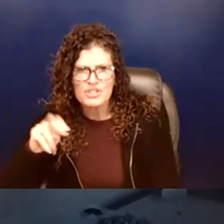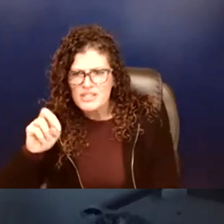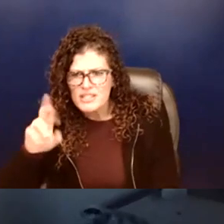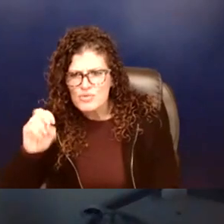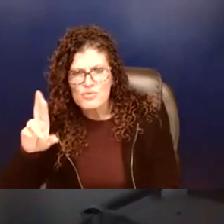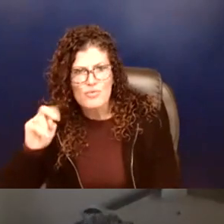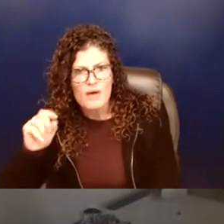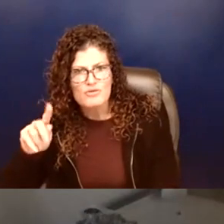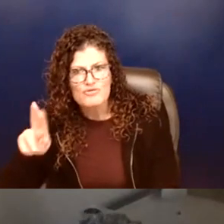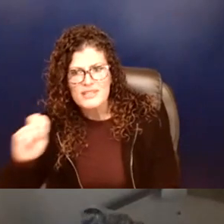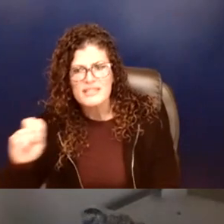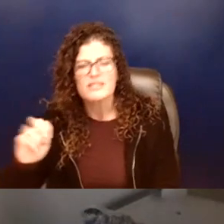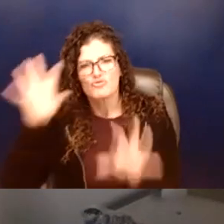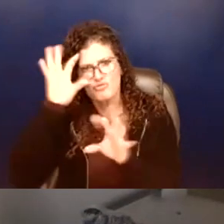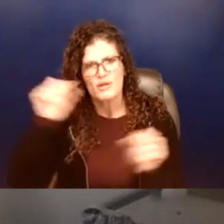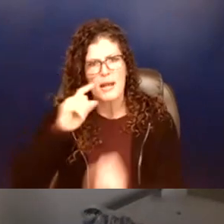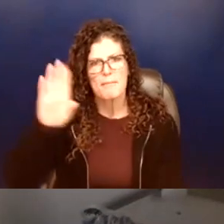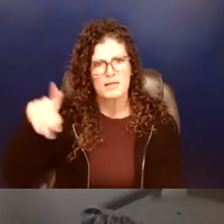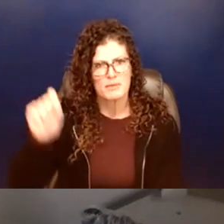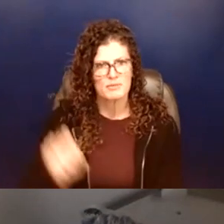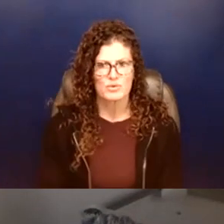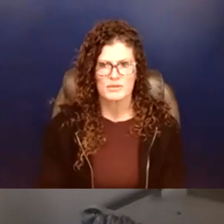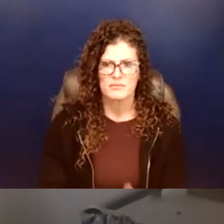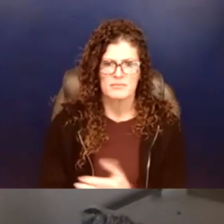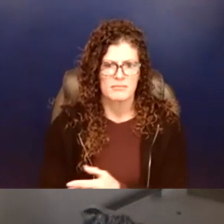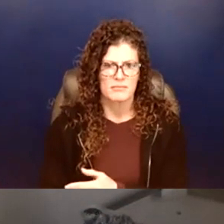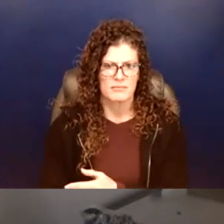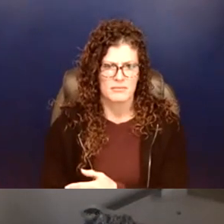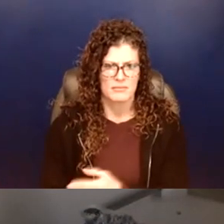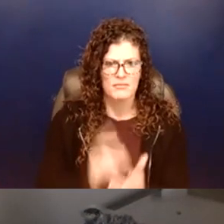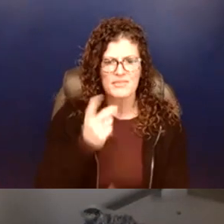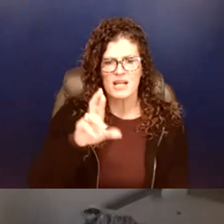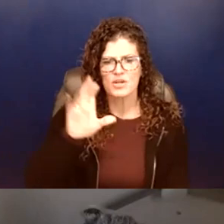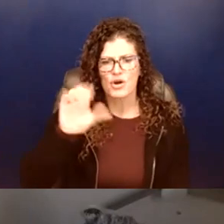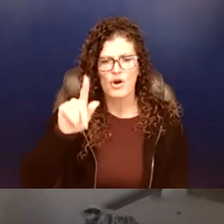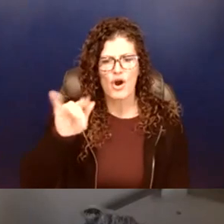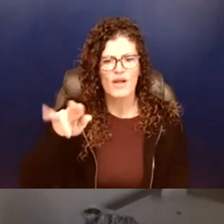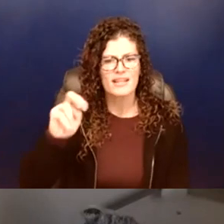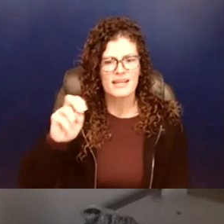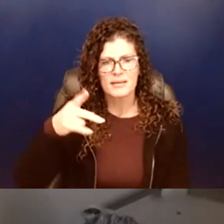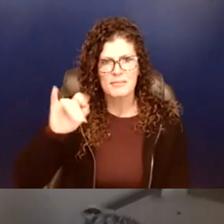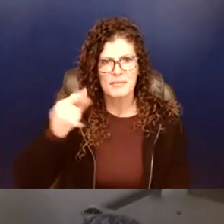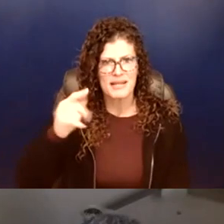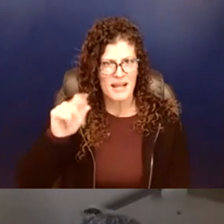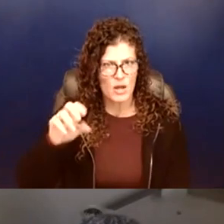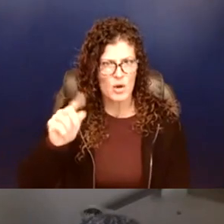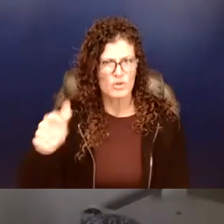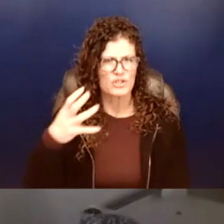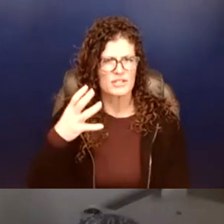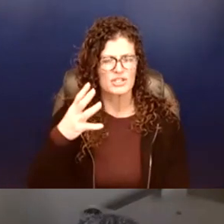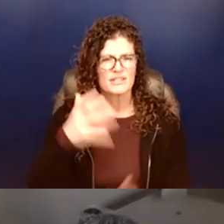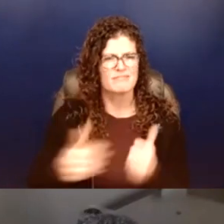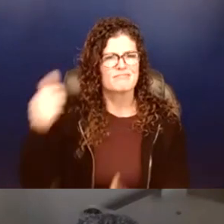superintendent at Boston Public Schools. Dr. Carlene Pignato, head of the school at the